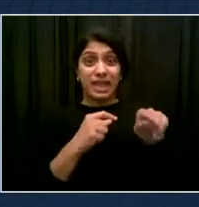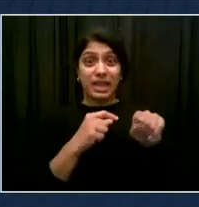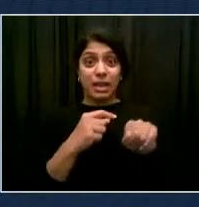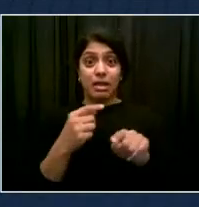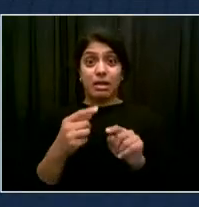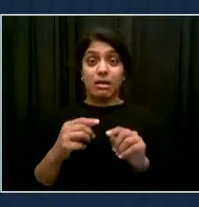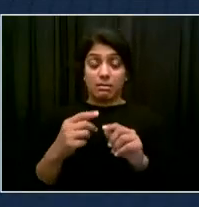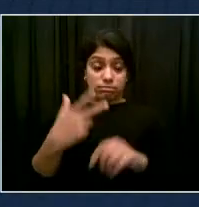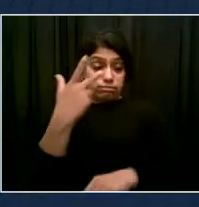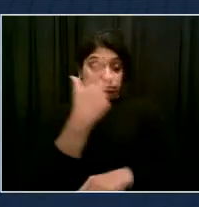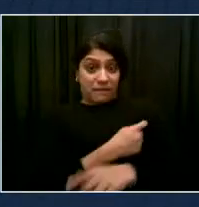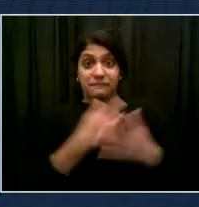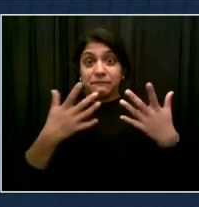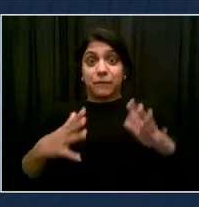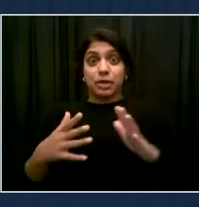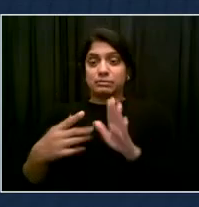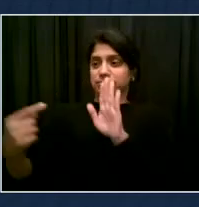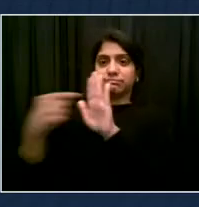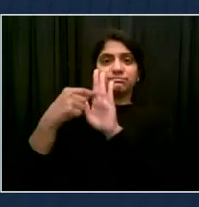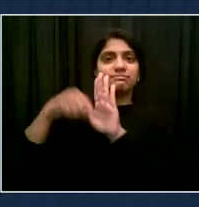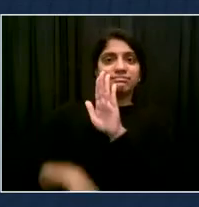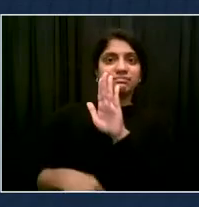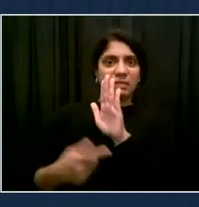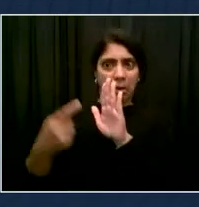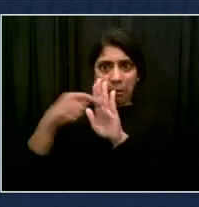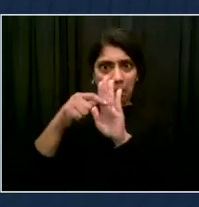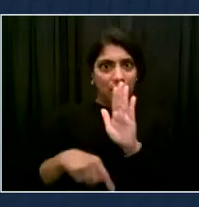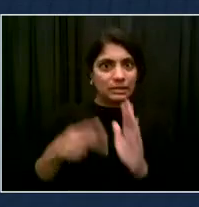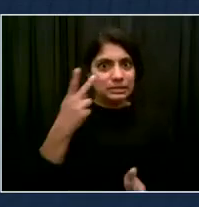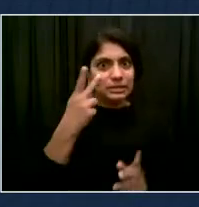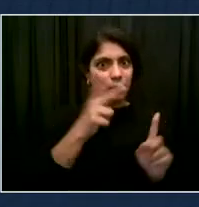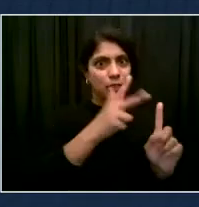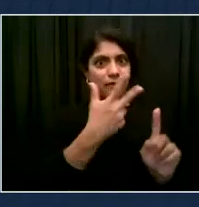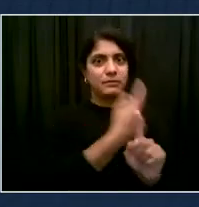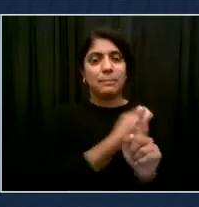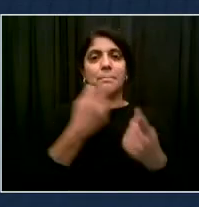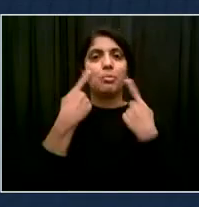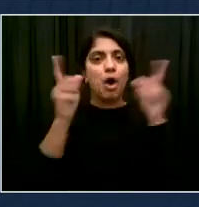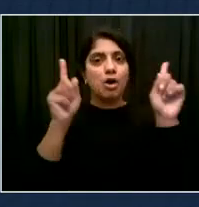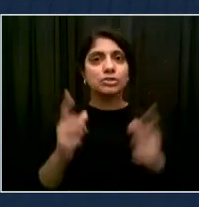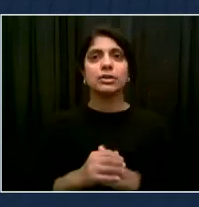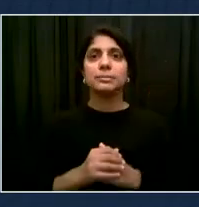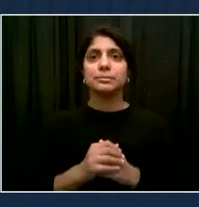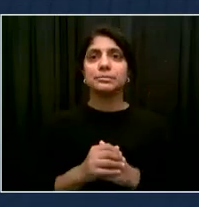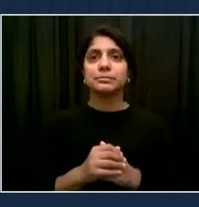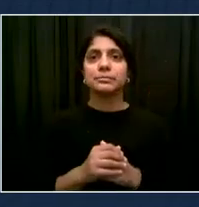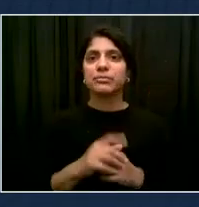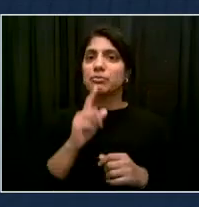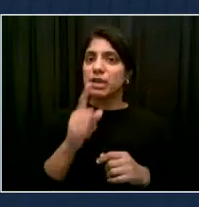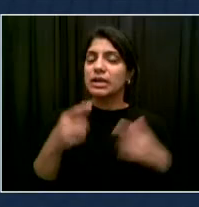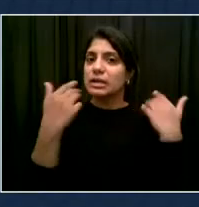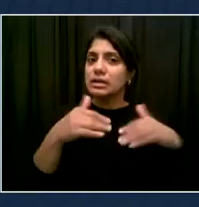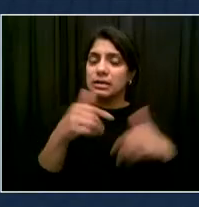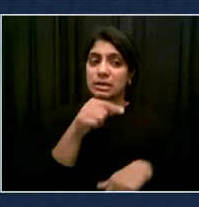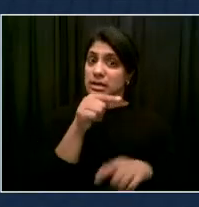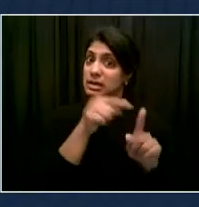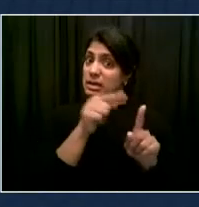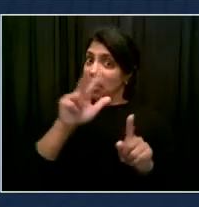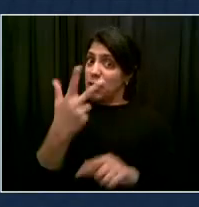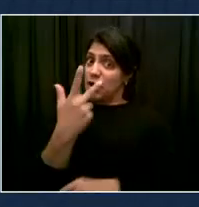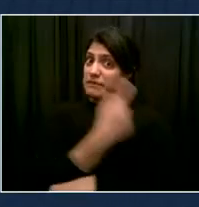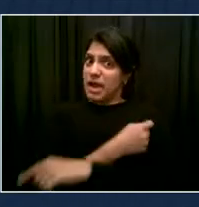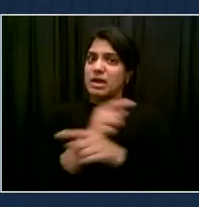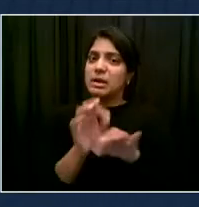this new incentive campaign for the rest of the year is fantastic. The leadership you provided in New York City